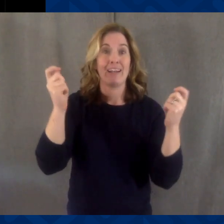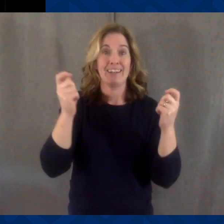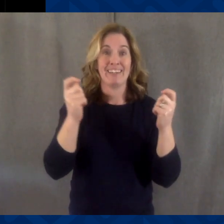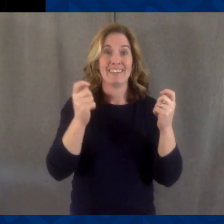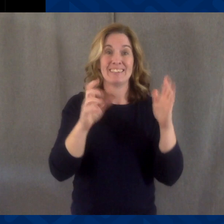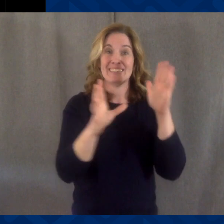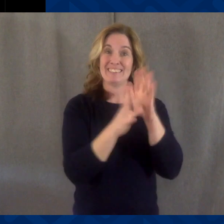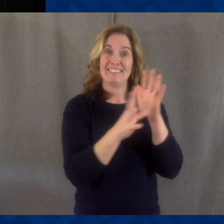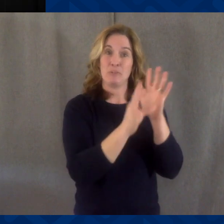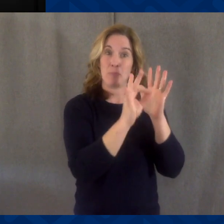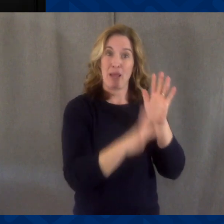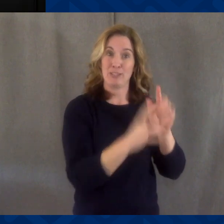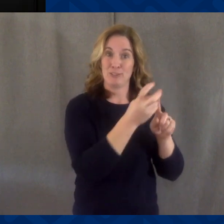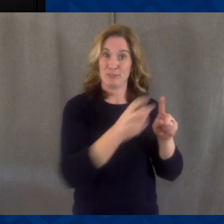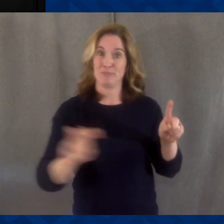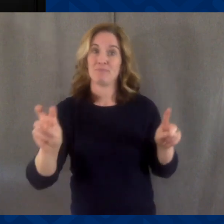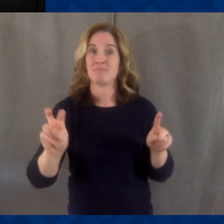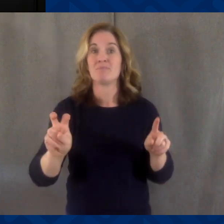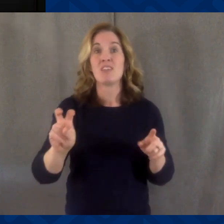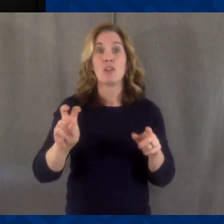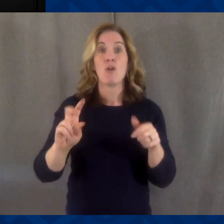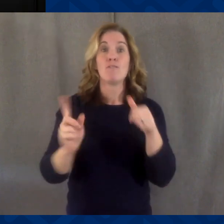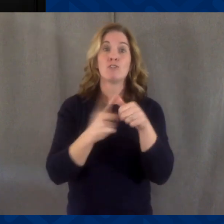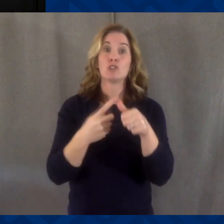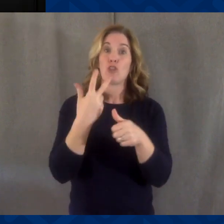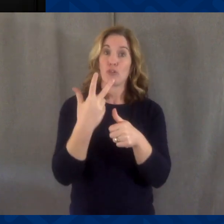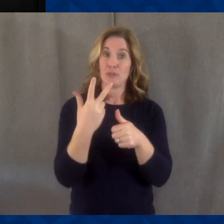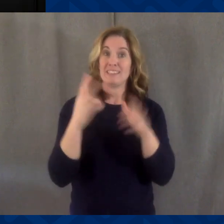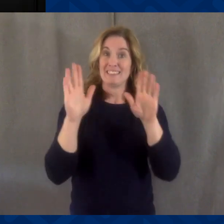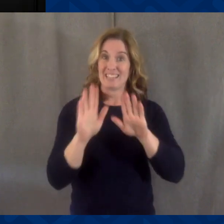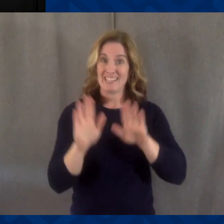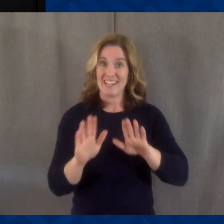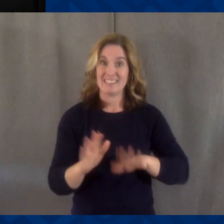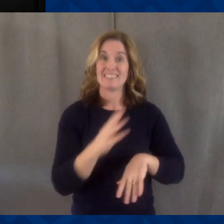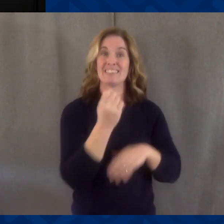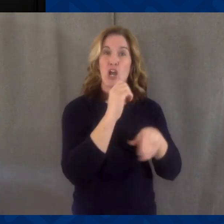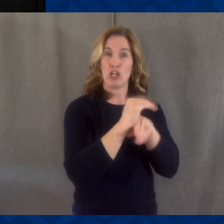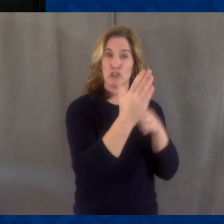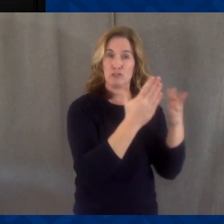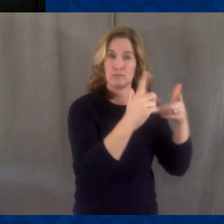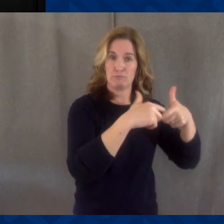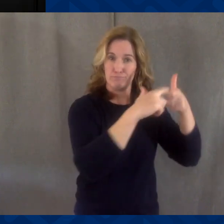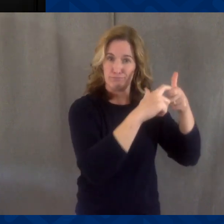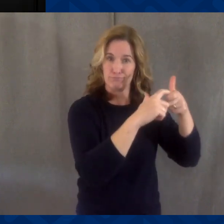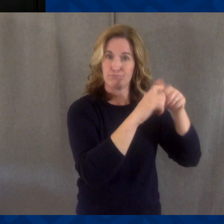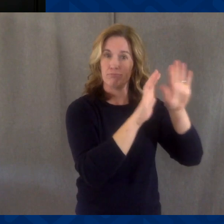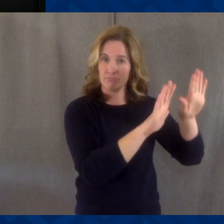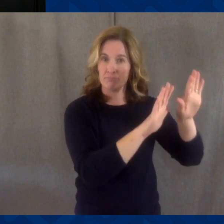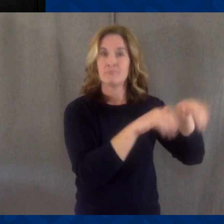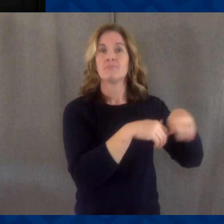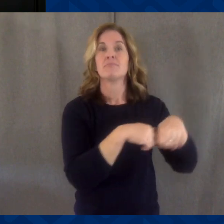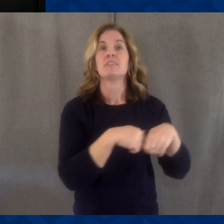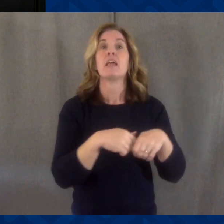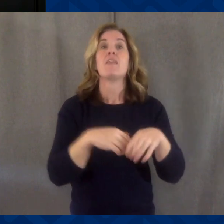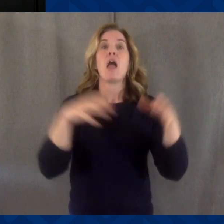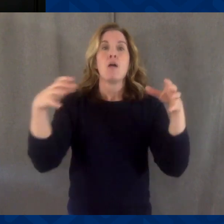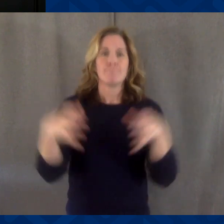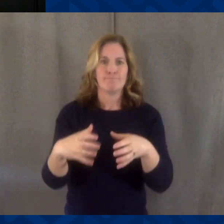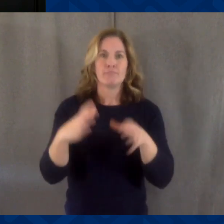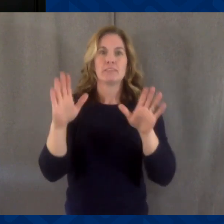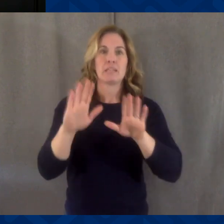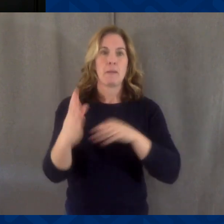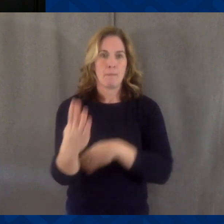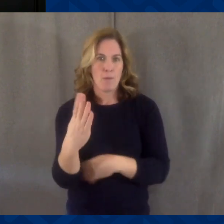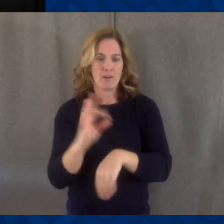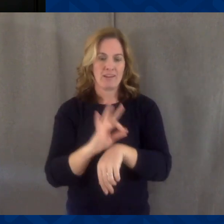first Sundays in January, there will be no Saturday night service. We just want to encourage you to check us out again on Sunday at